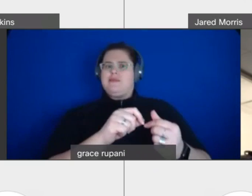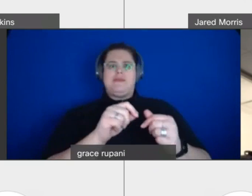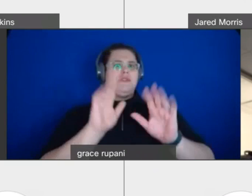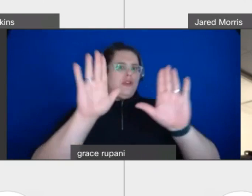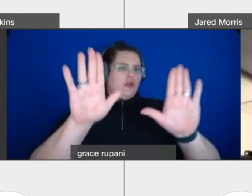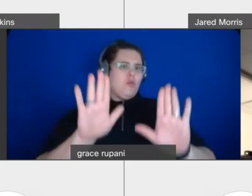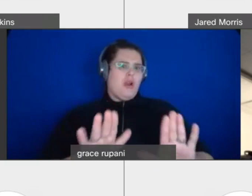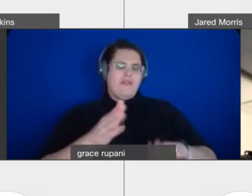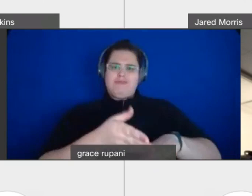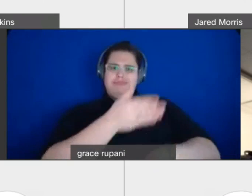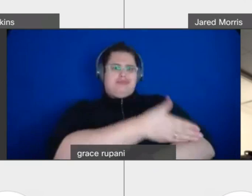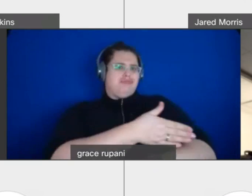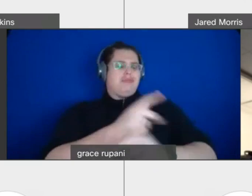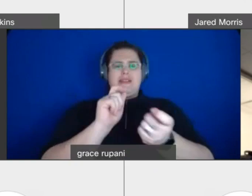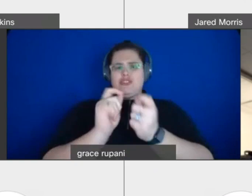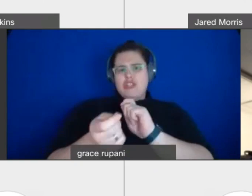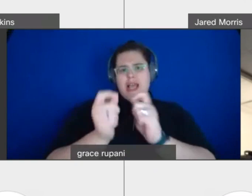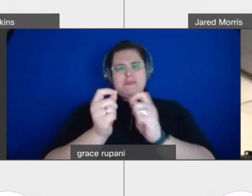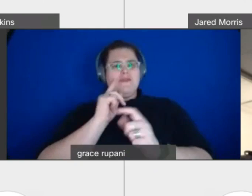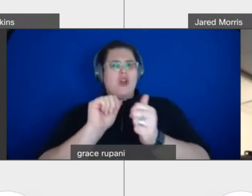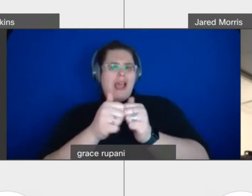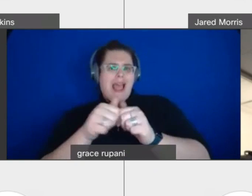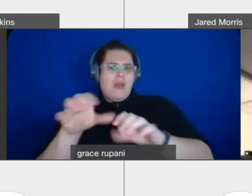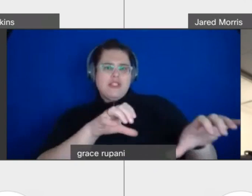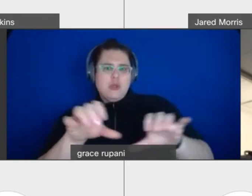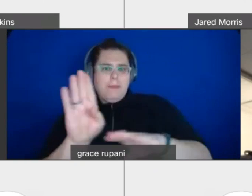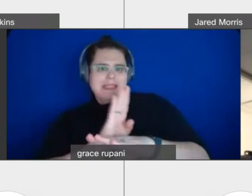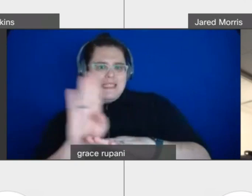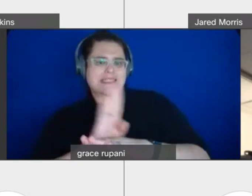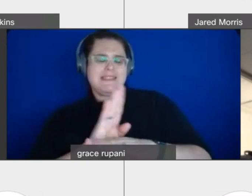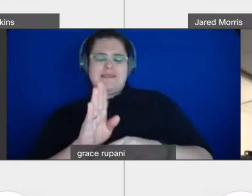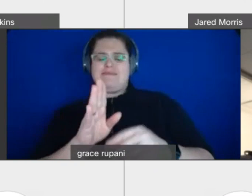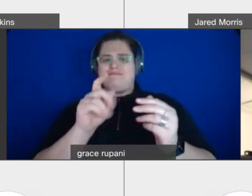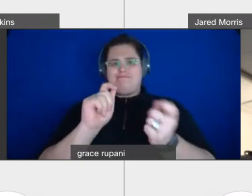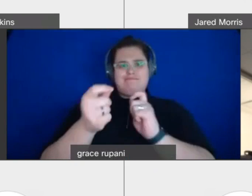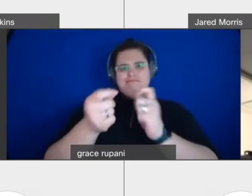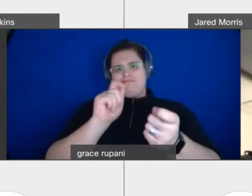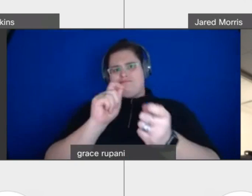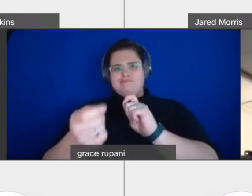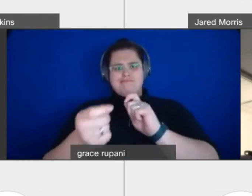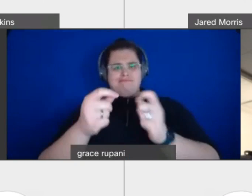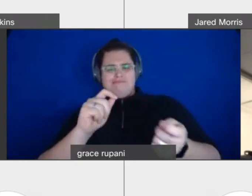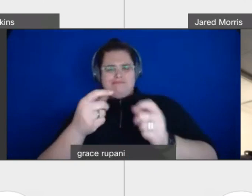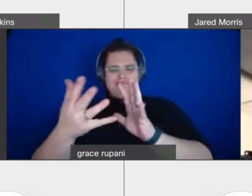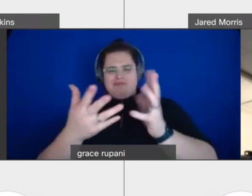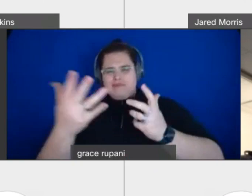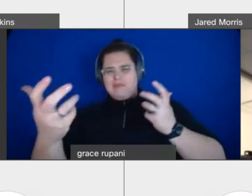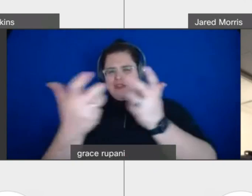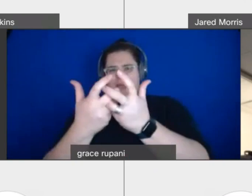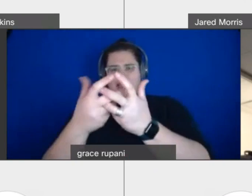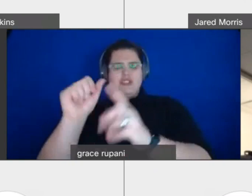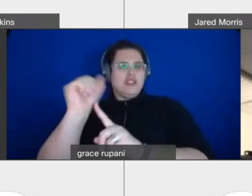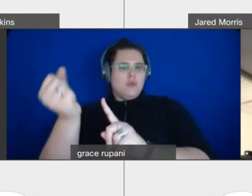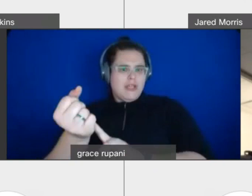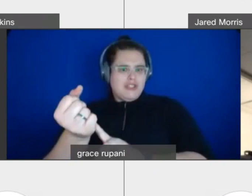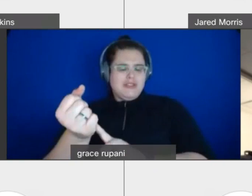do business. Our service coordination staff, our health and wellness staff, quality staff, all of the various units of DDS